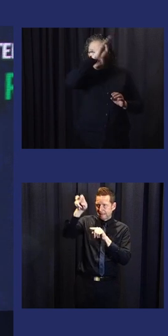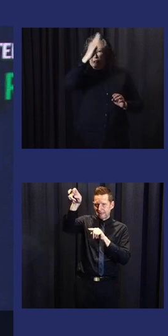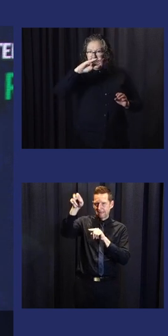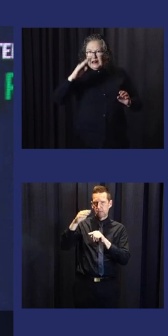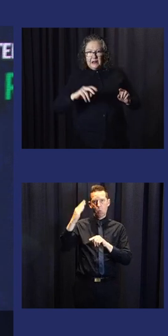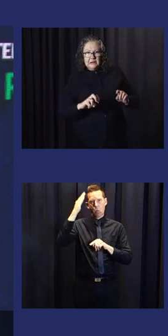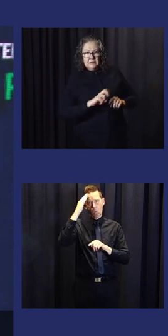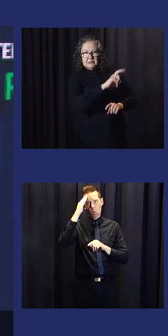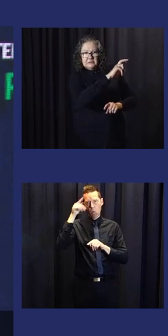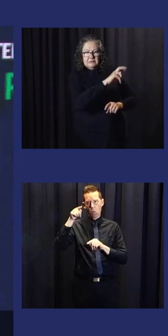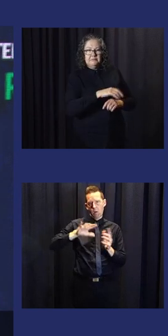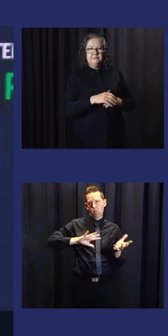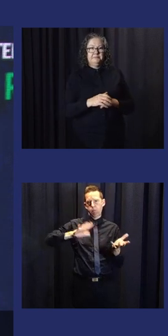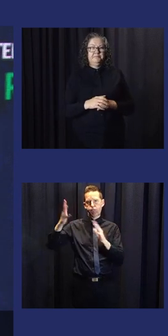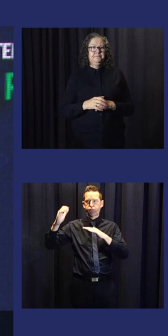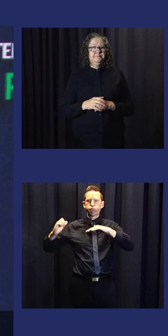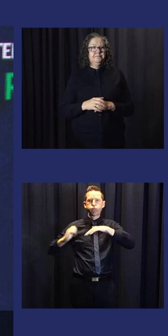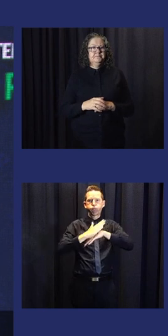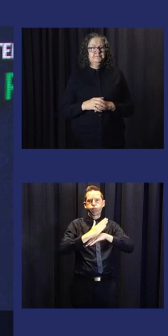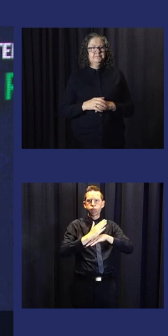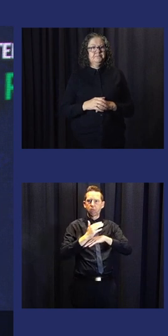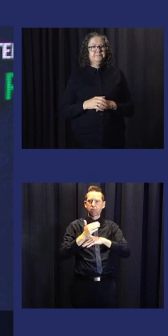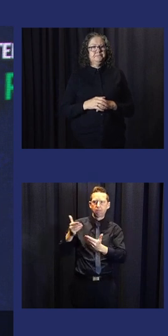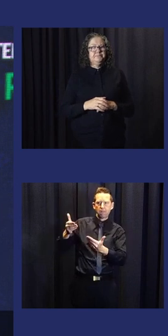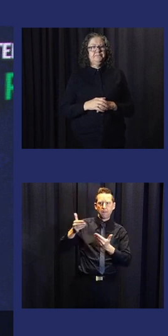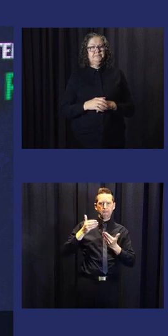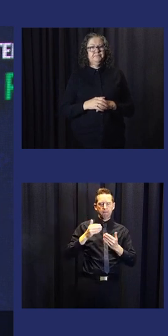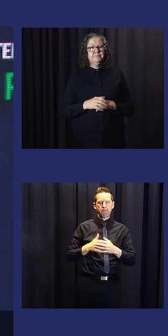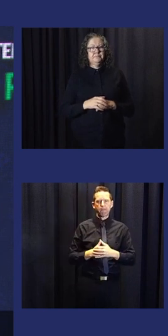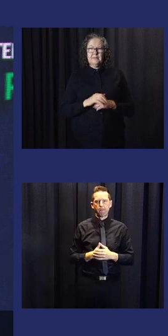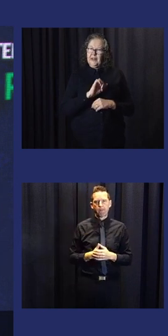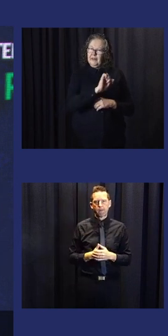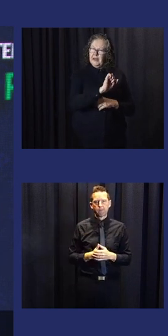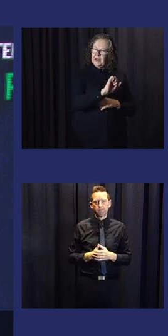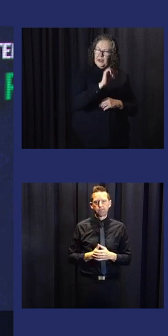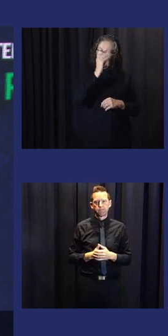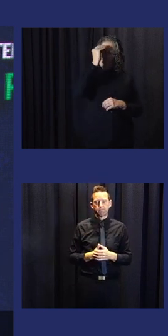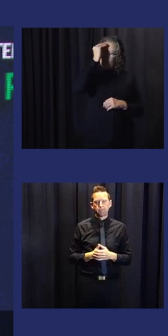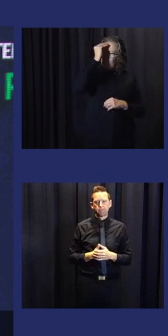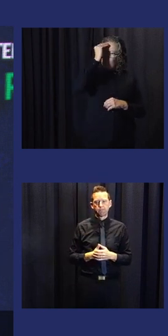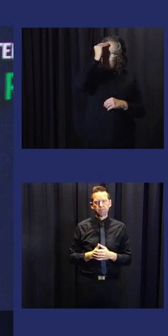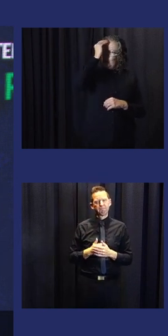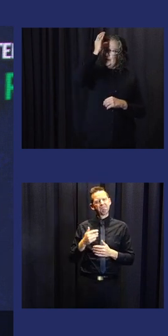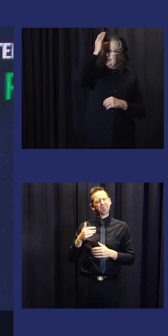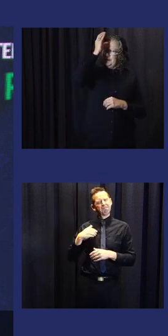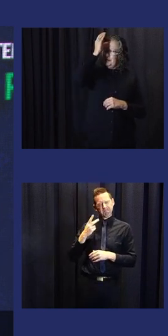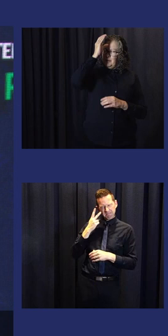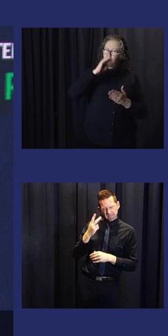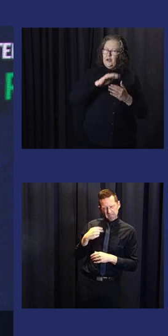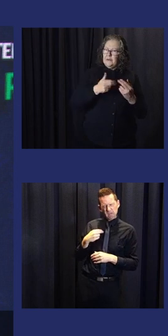and tsunami. I found this wisdom when I served as part of the leadership team